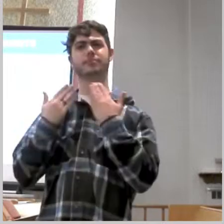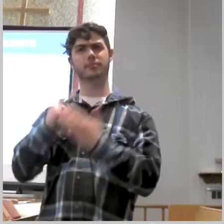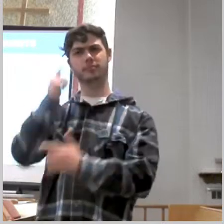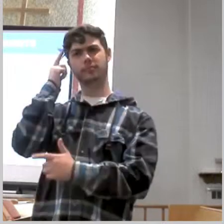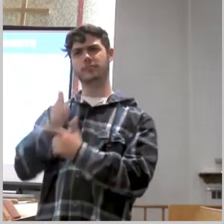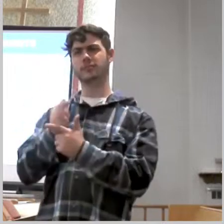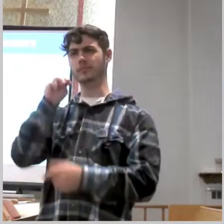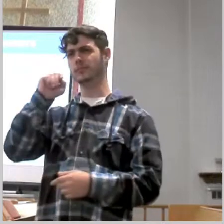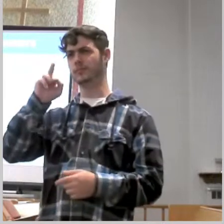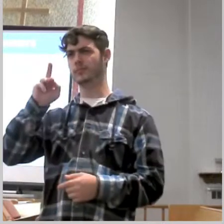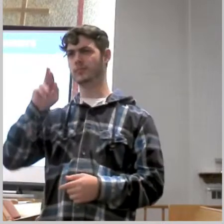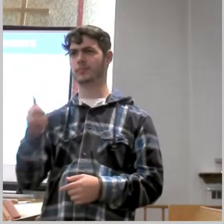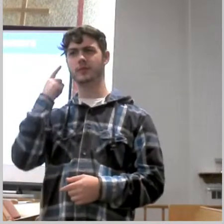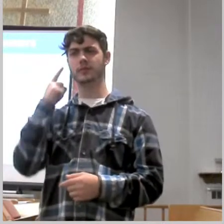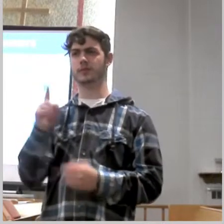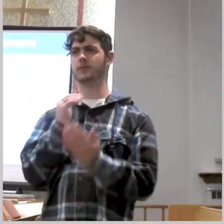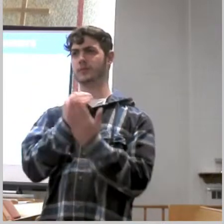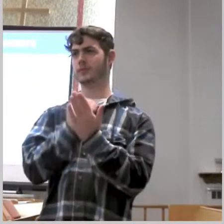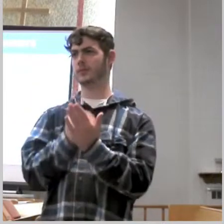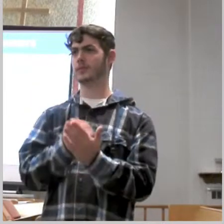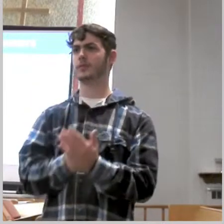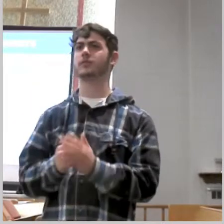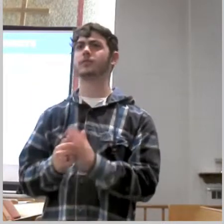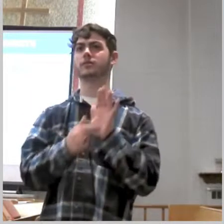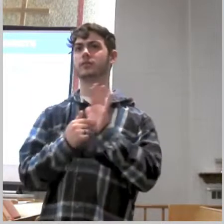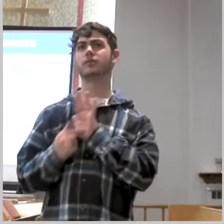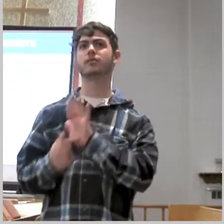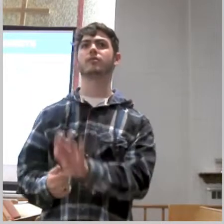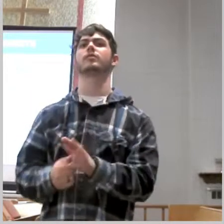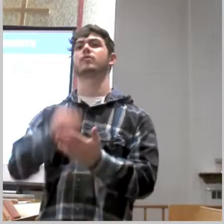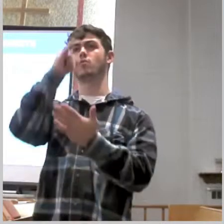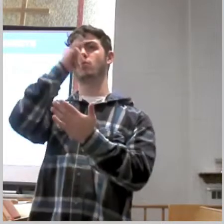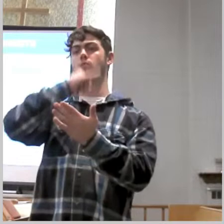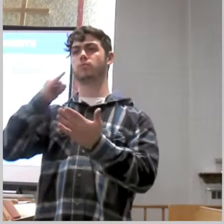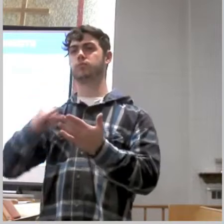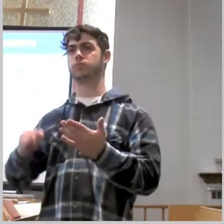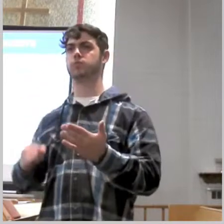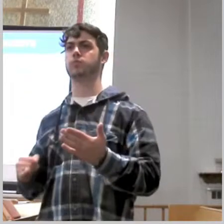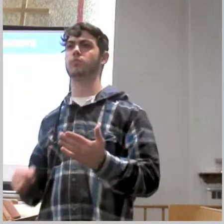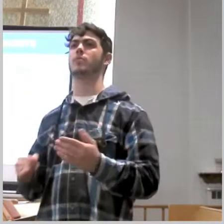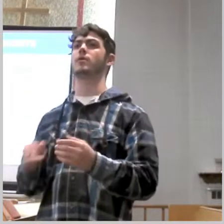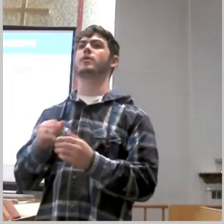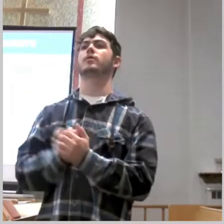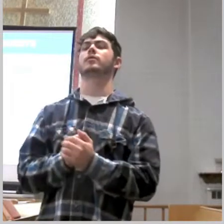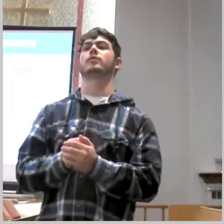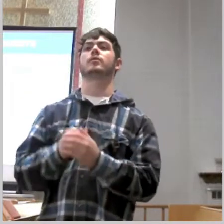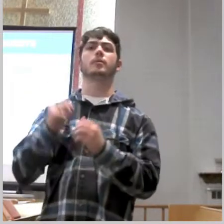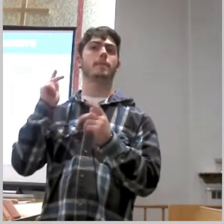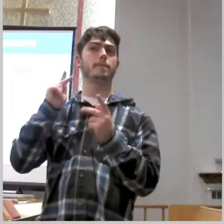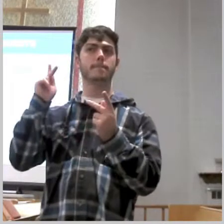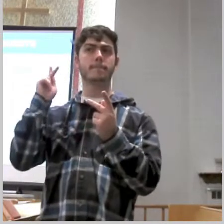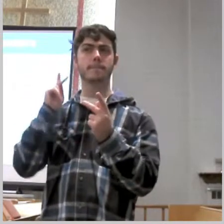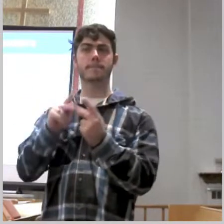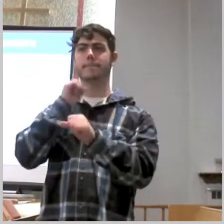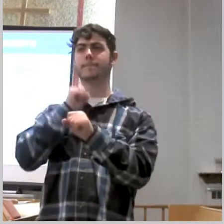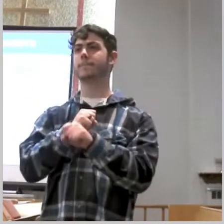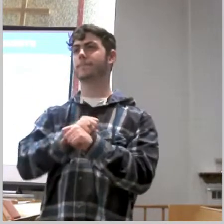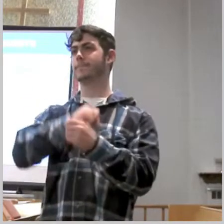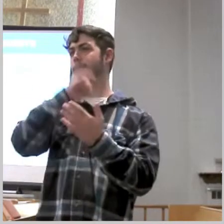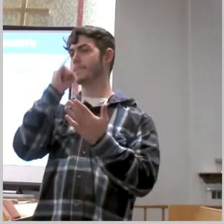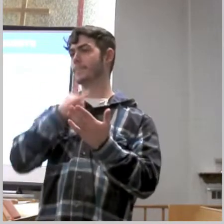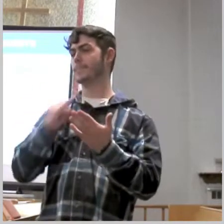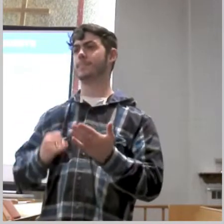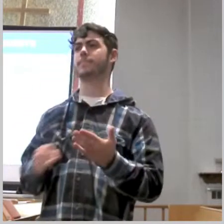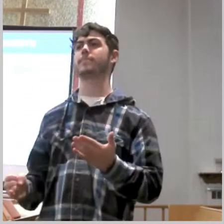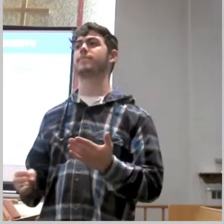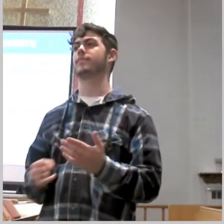is both the master artist and the masterpiece. Just like how a master artist like Rembrandt or Picasso pour everything into